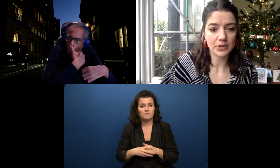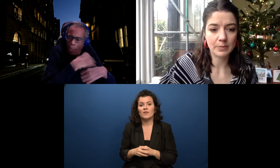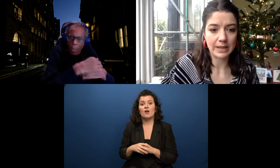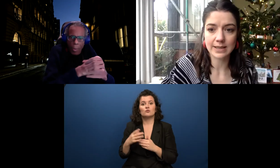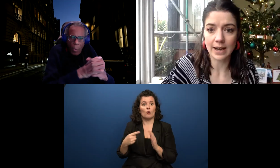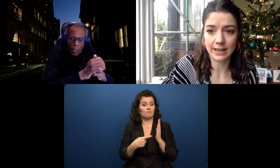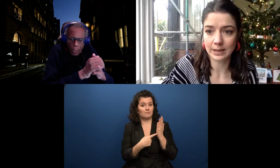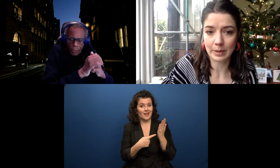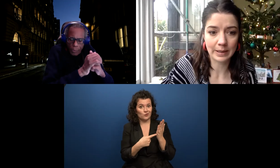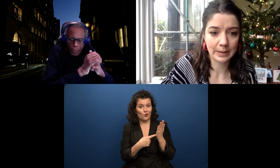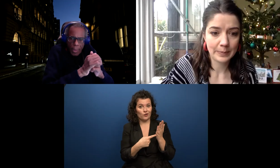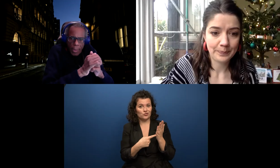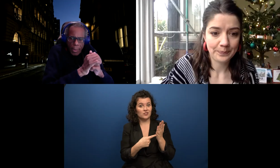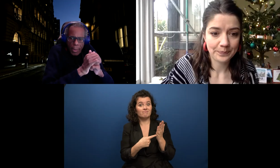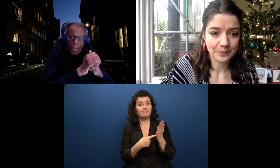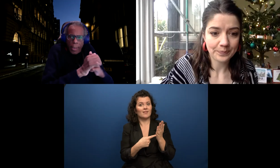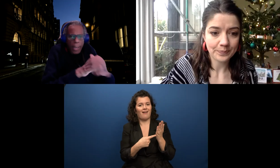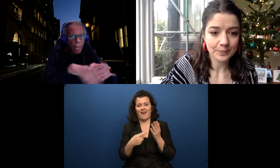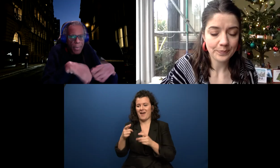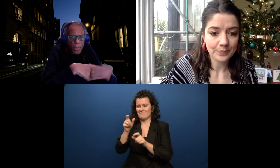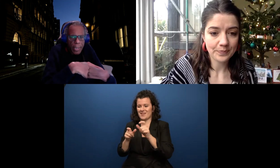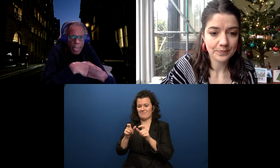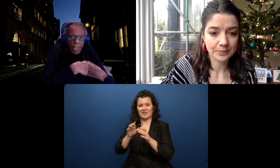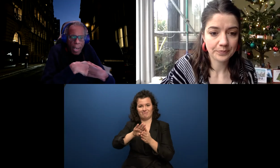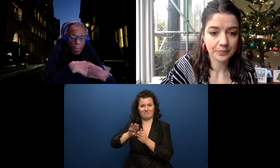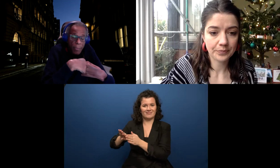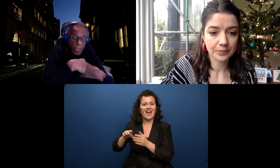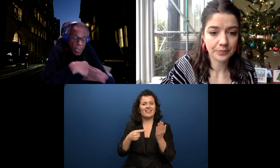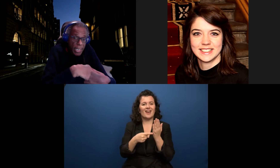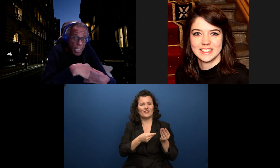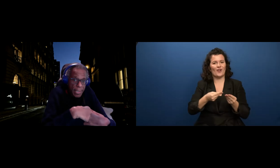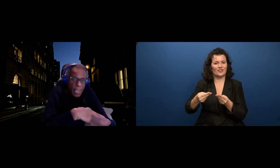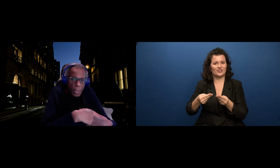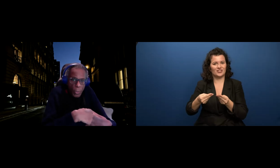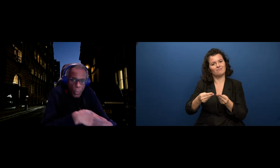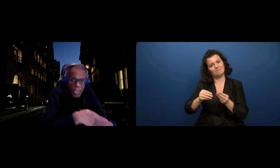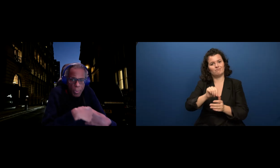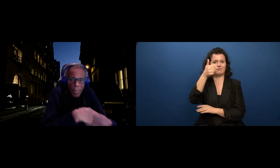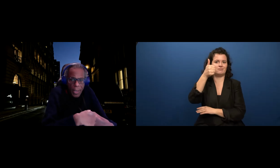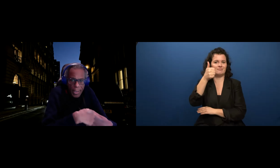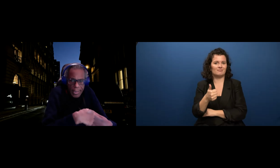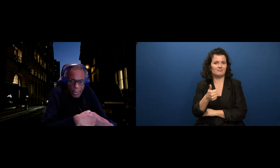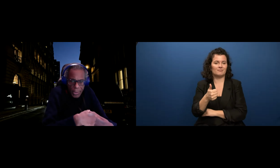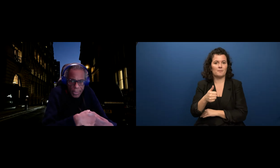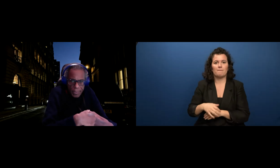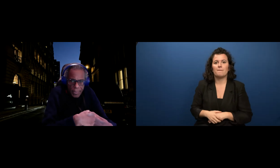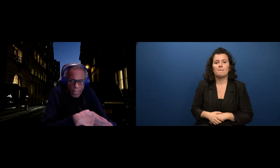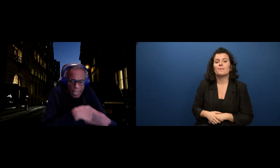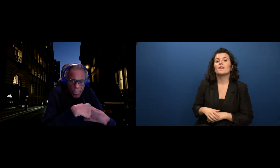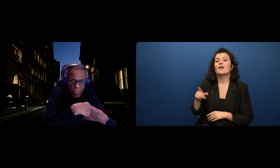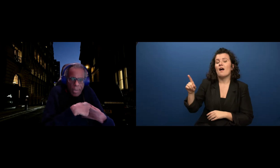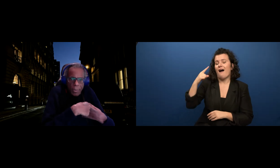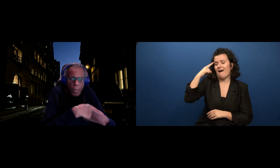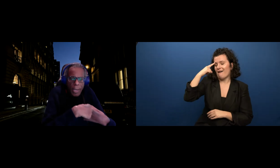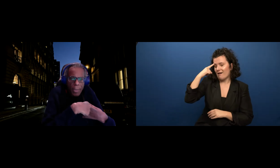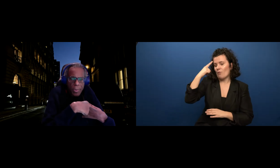if you could speak to that a little bit. Yeah, absolutely. First I'll say this: the law is way behind technology